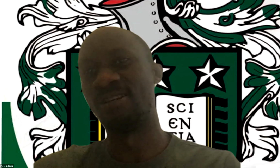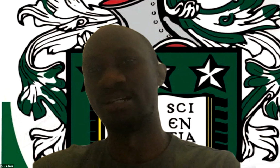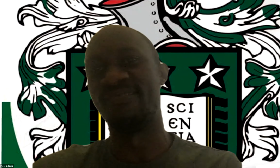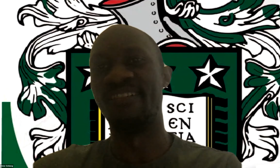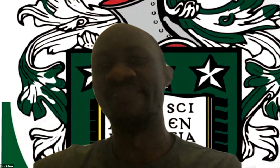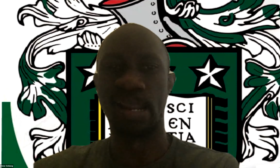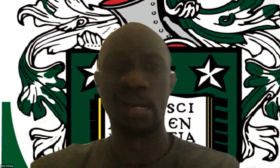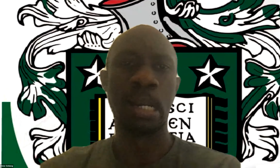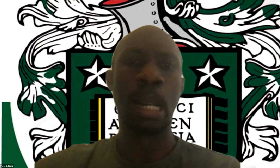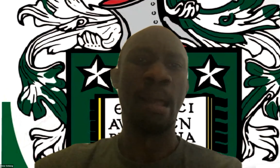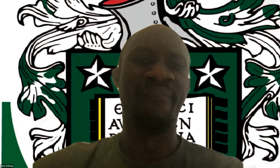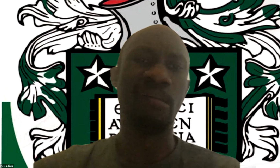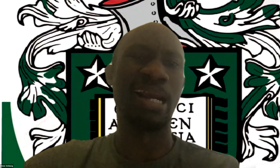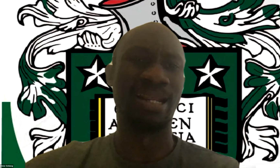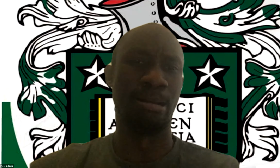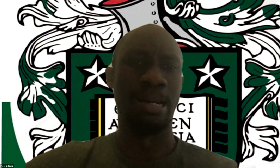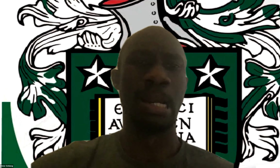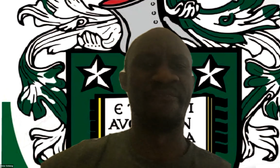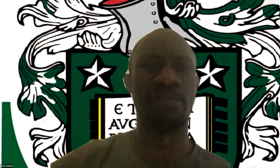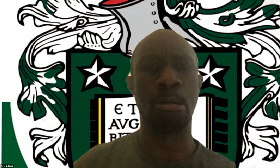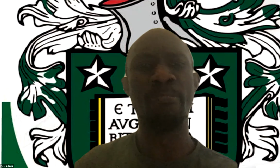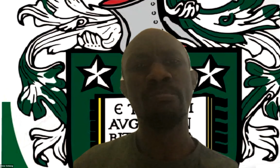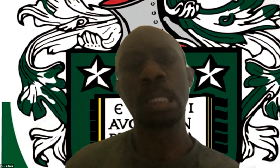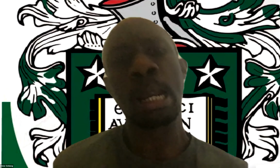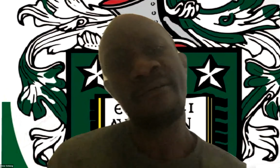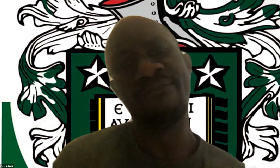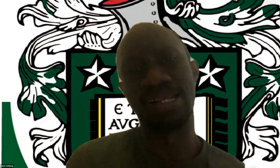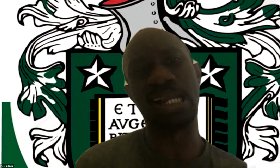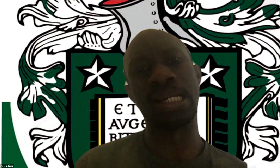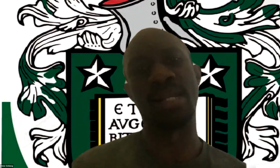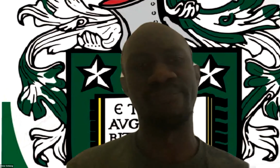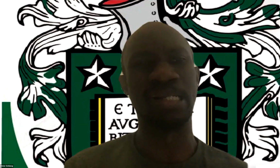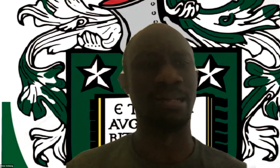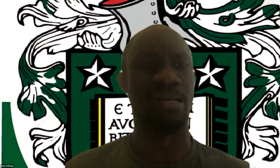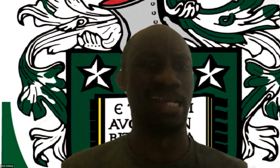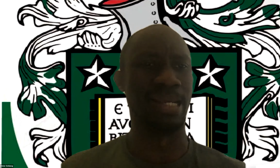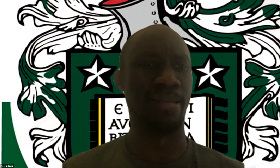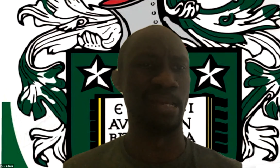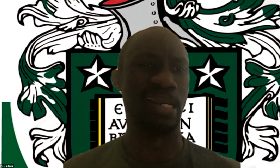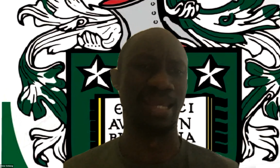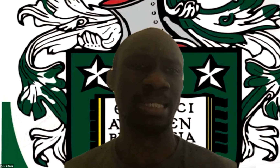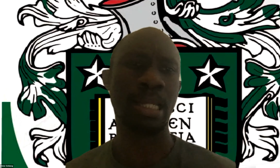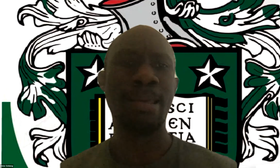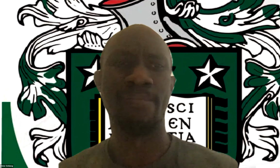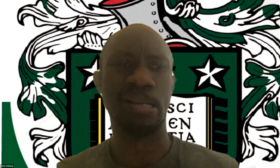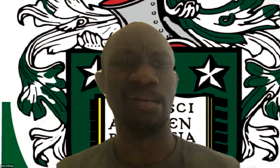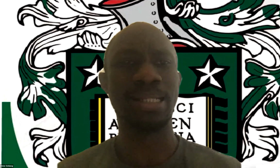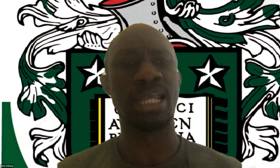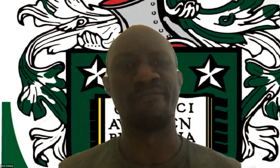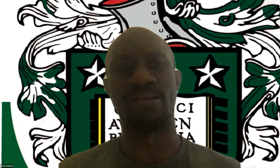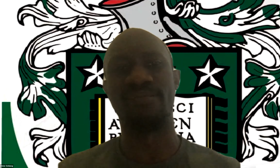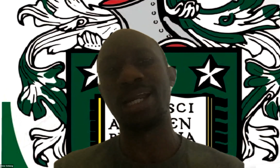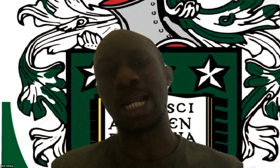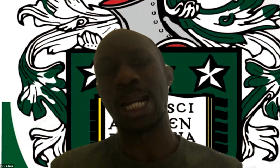protection programs often focus on a few percentage of persons with disabilities because